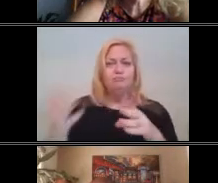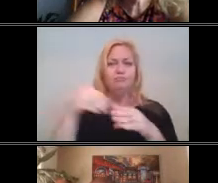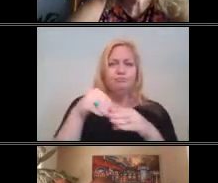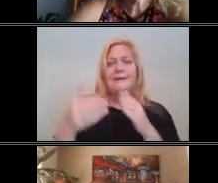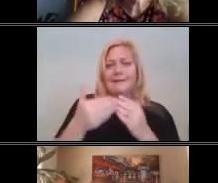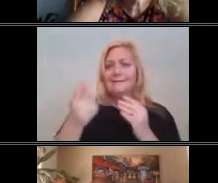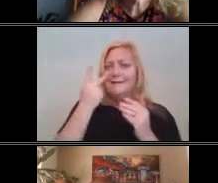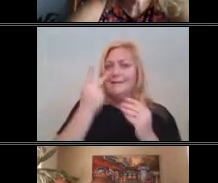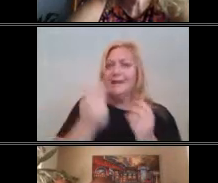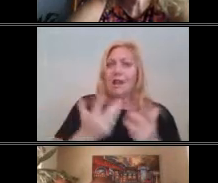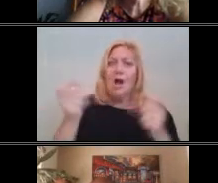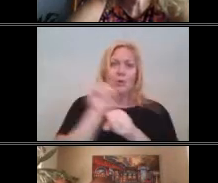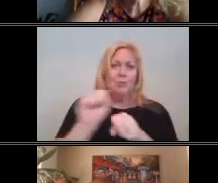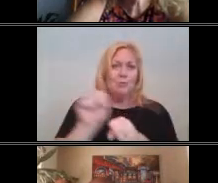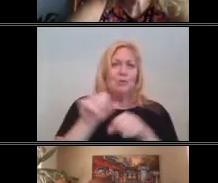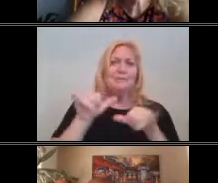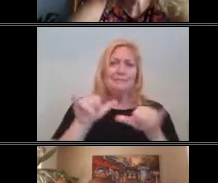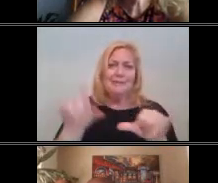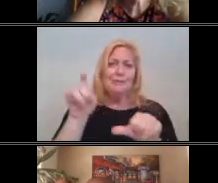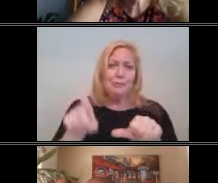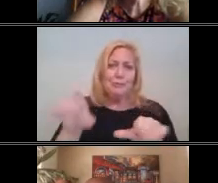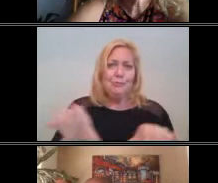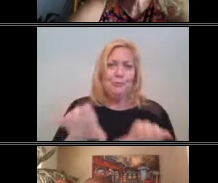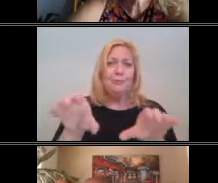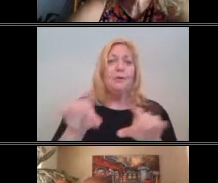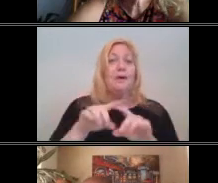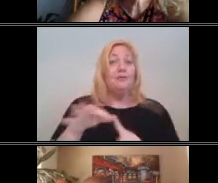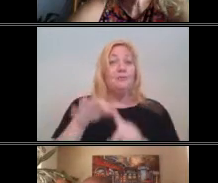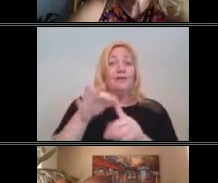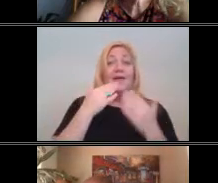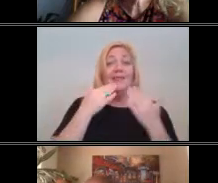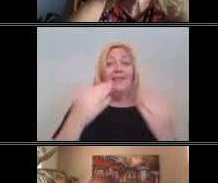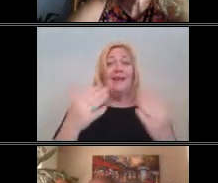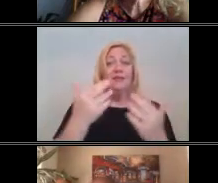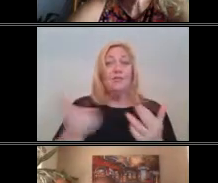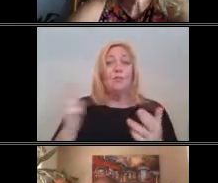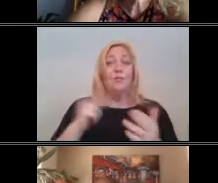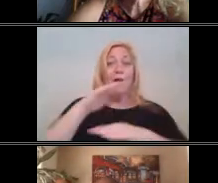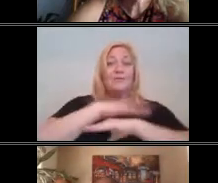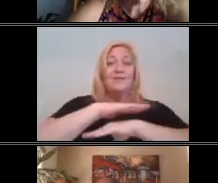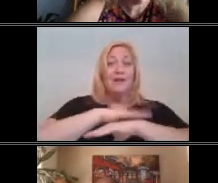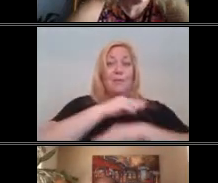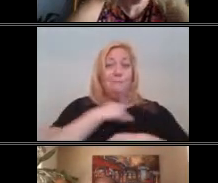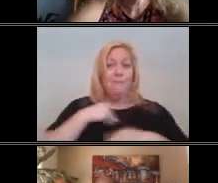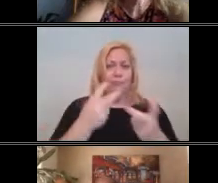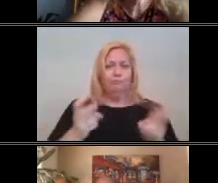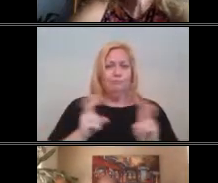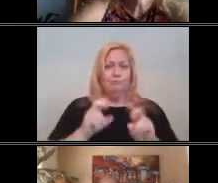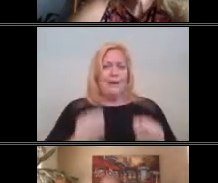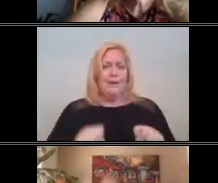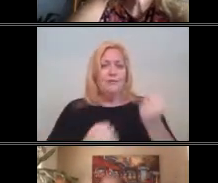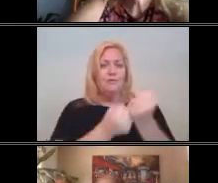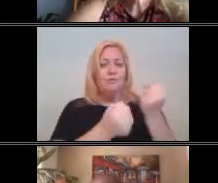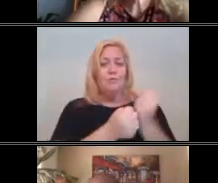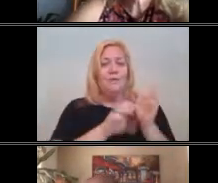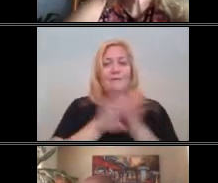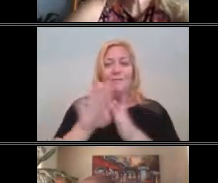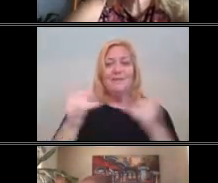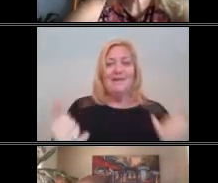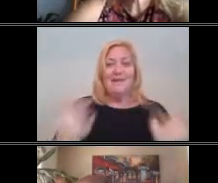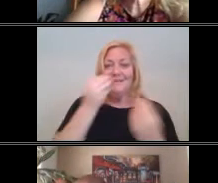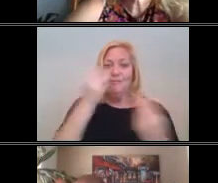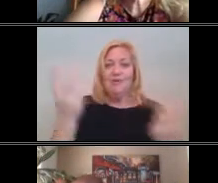there is still a lot of work to be done. And especially thank you to the roundtable members who have been able to support the development of today's